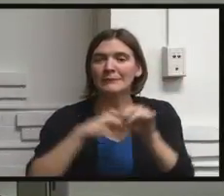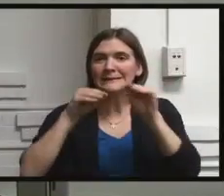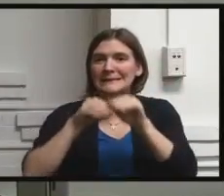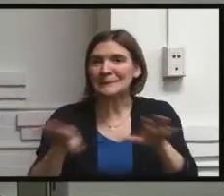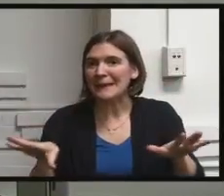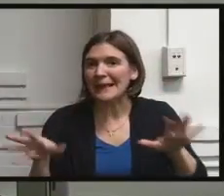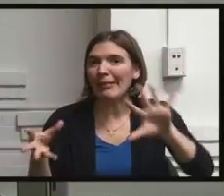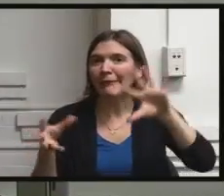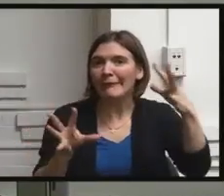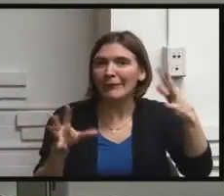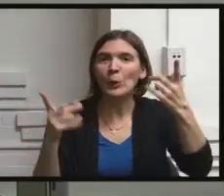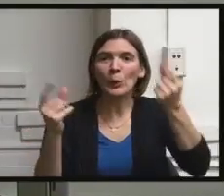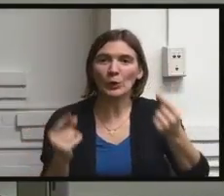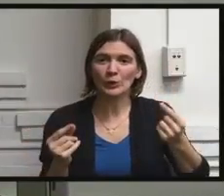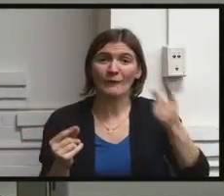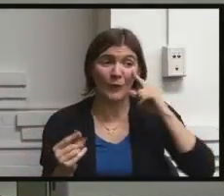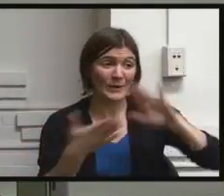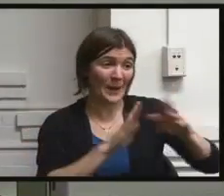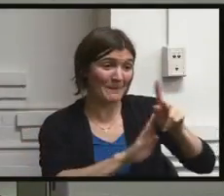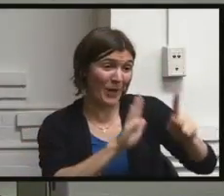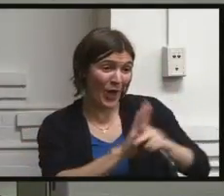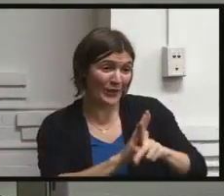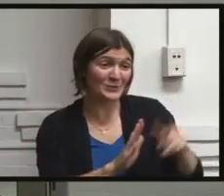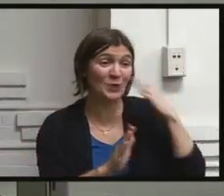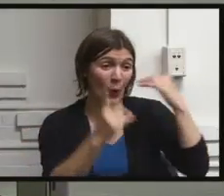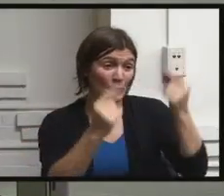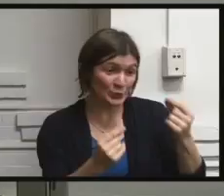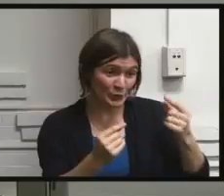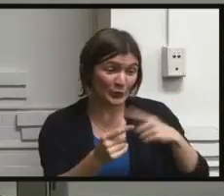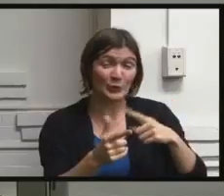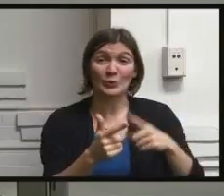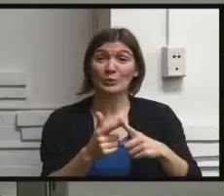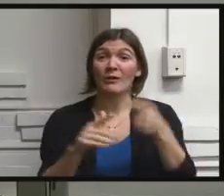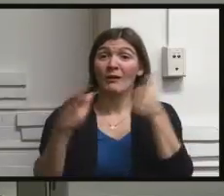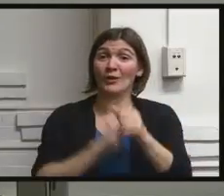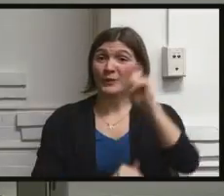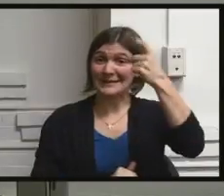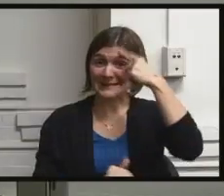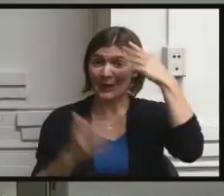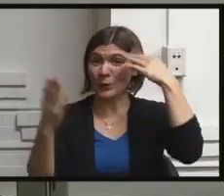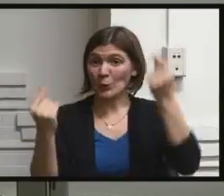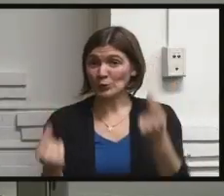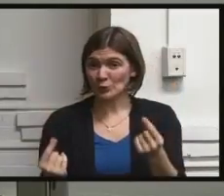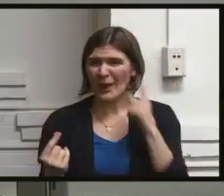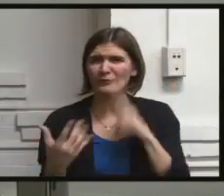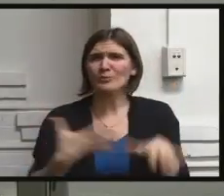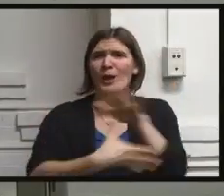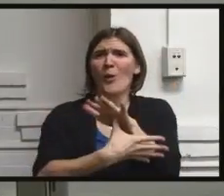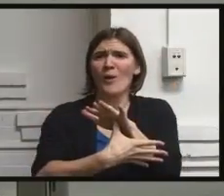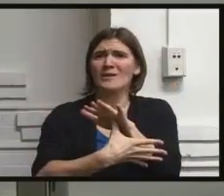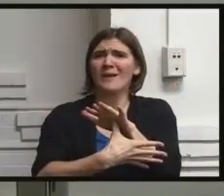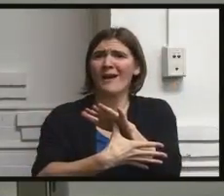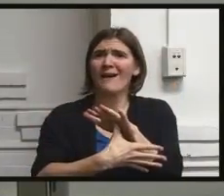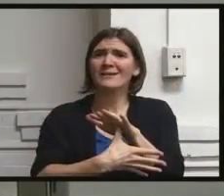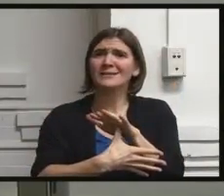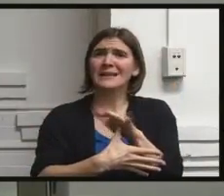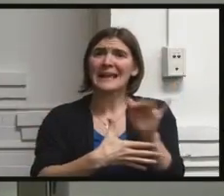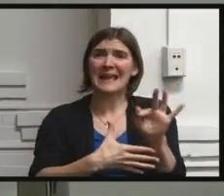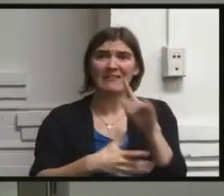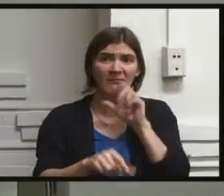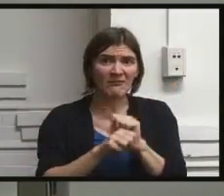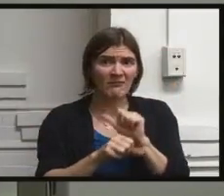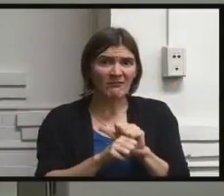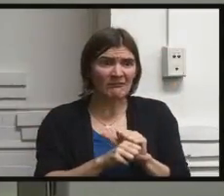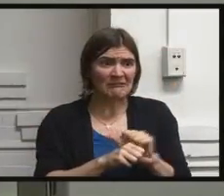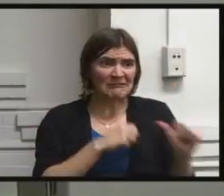town policy standpoint with regard to prioritizing potential ways